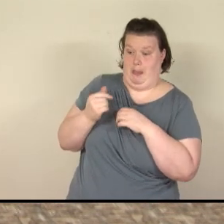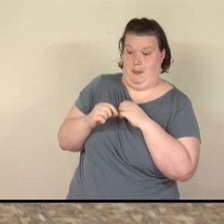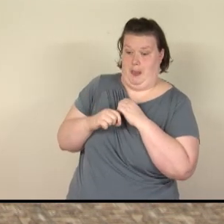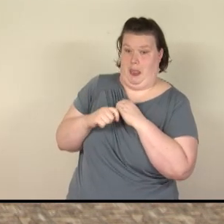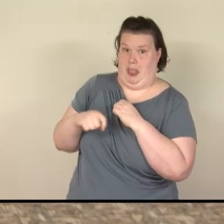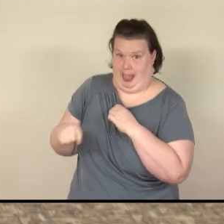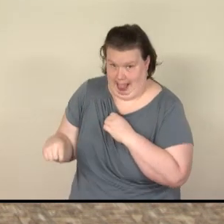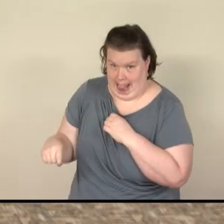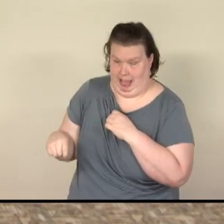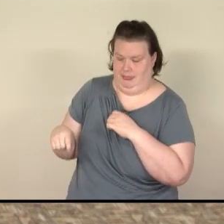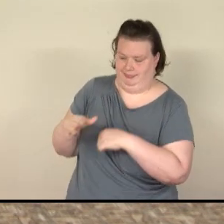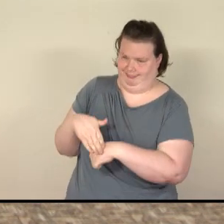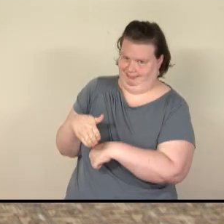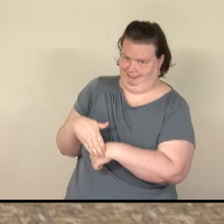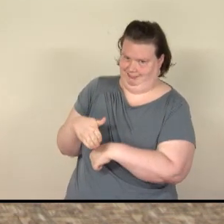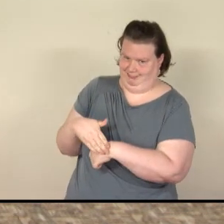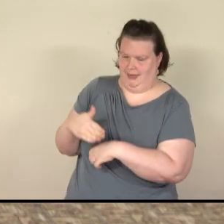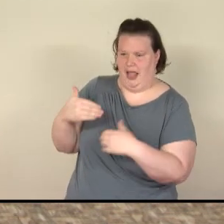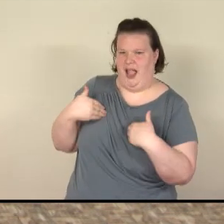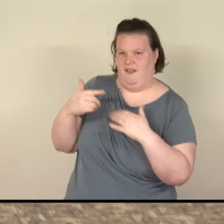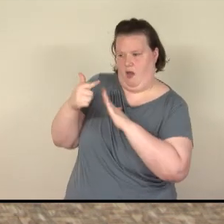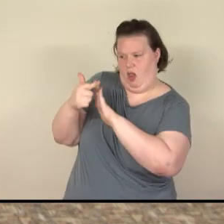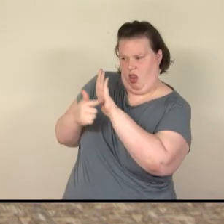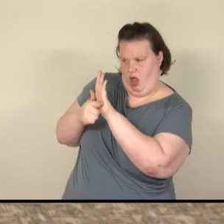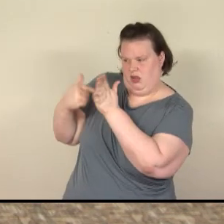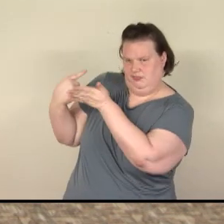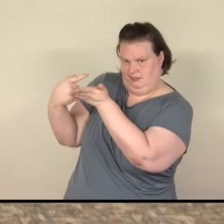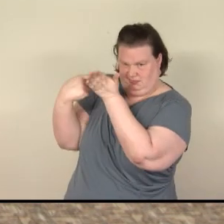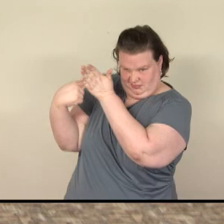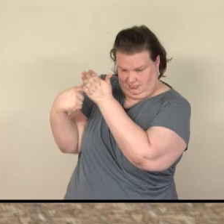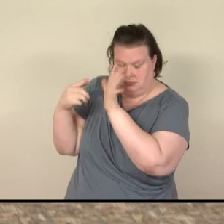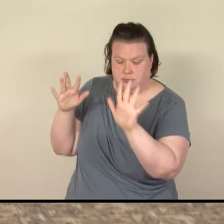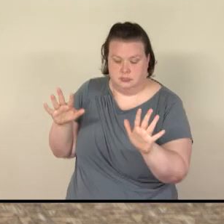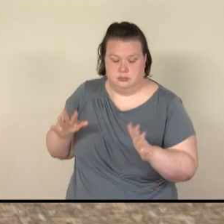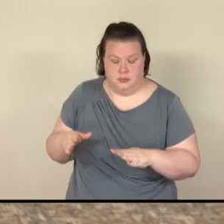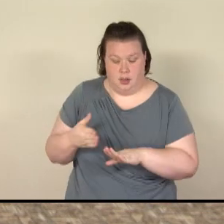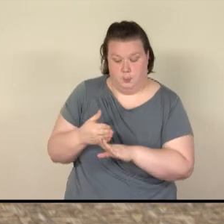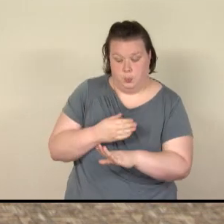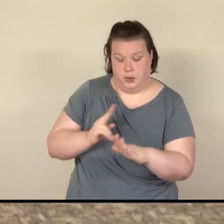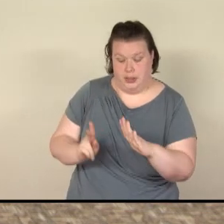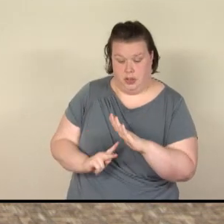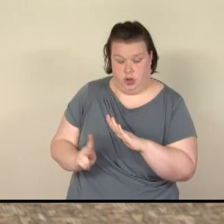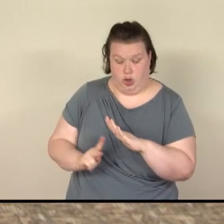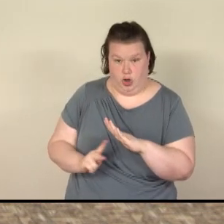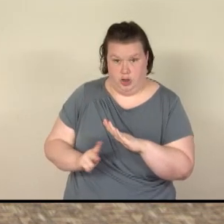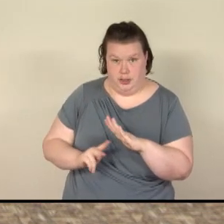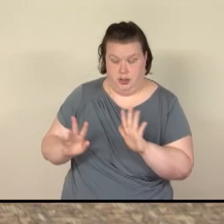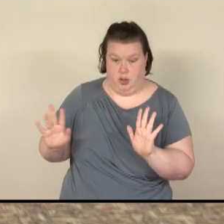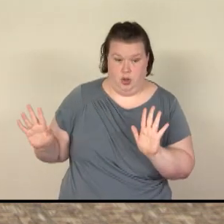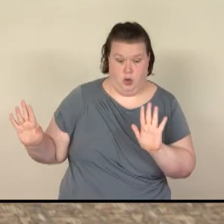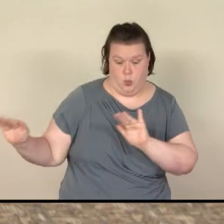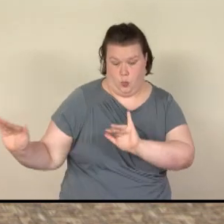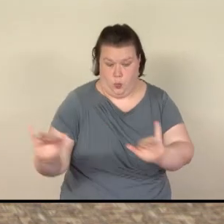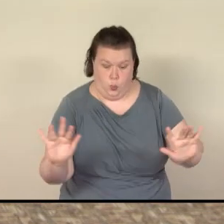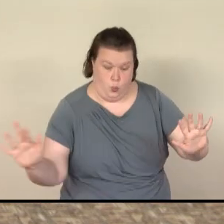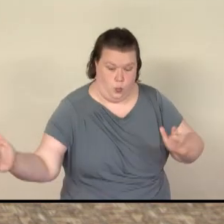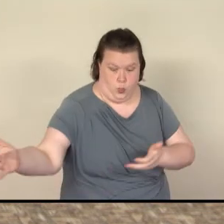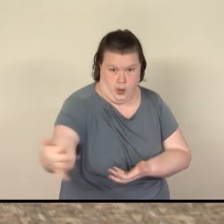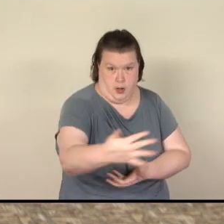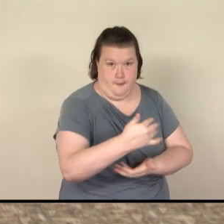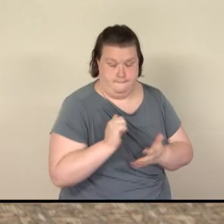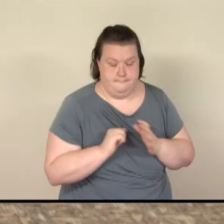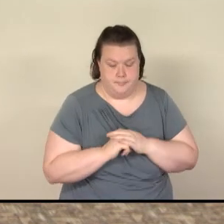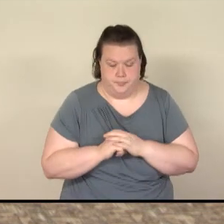we have some legislative things to talk about. But first, let's start with pre-kindergarten roundup. So